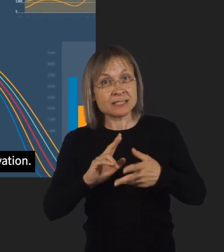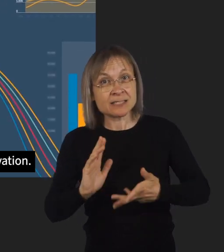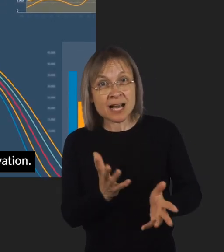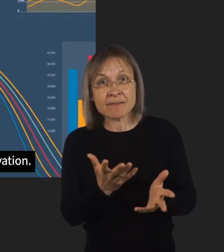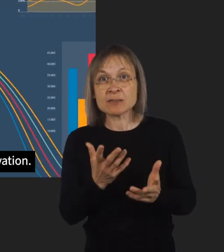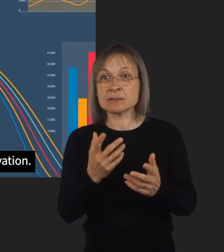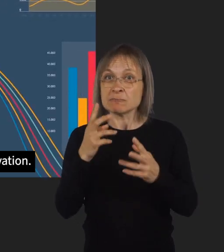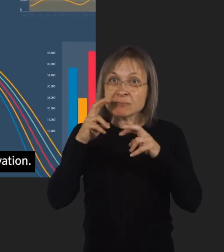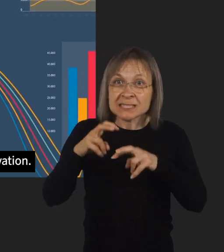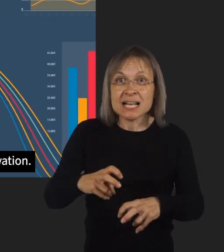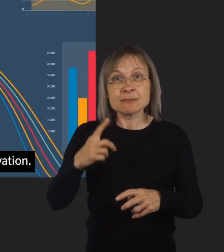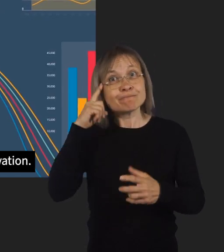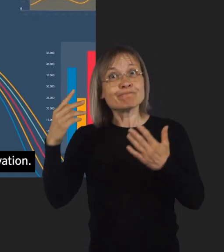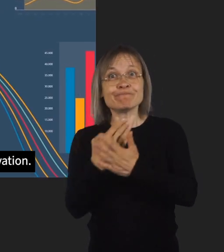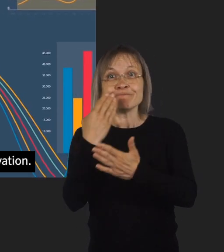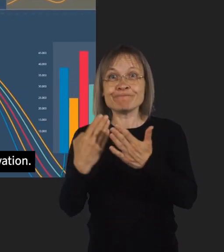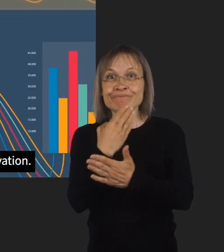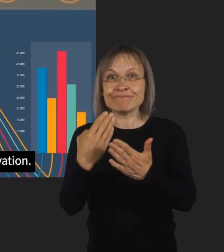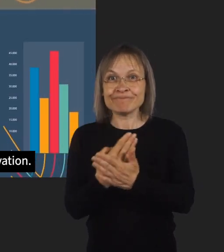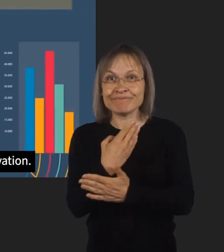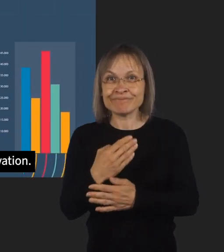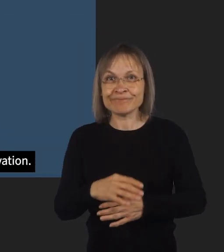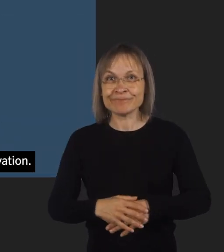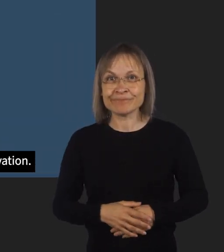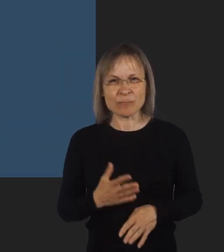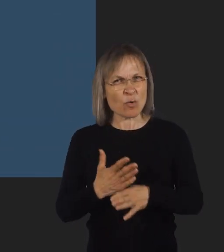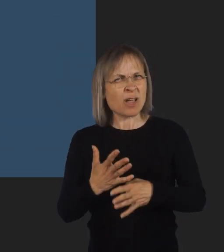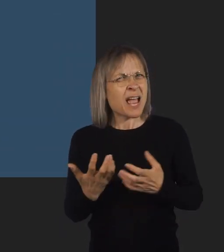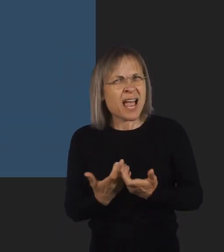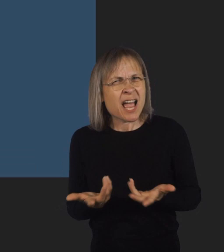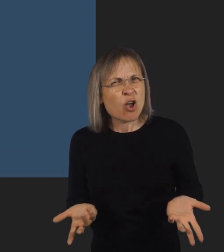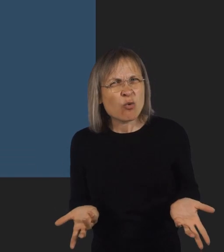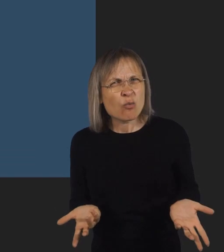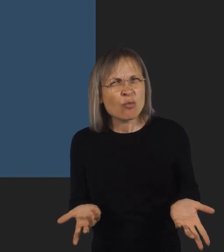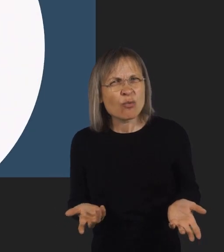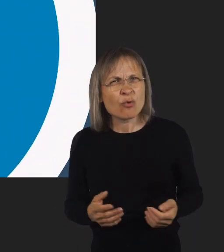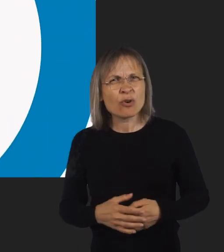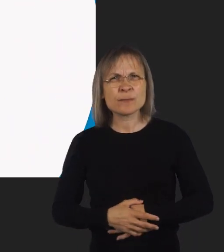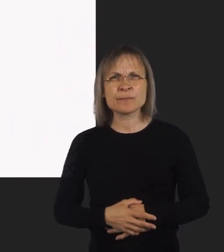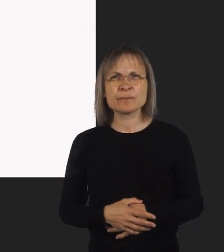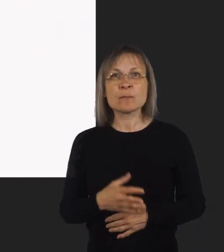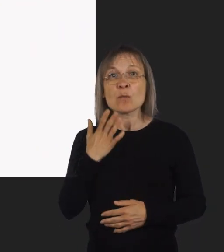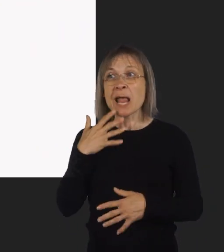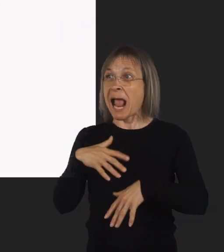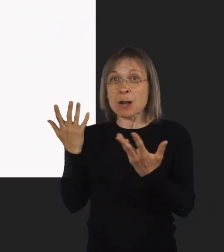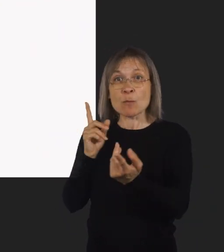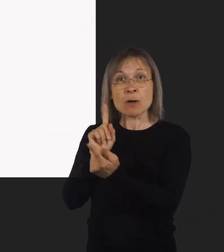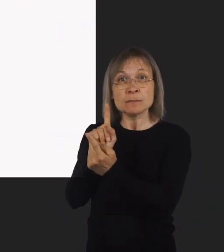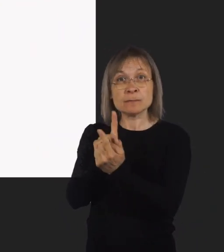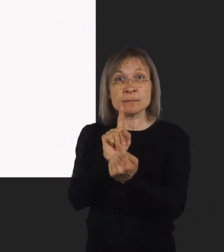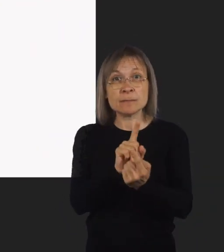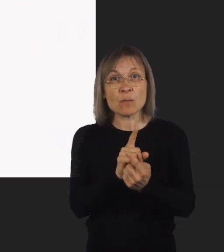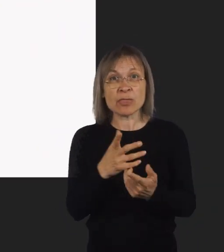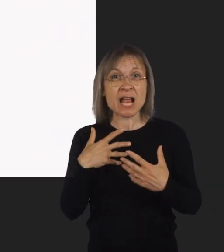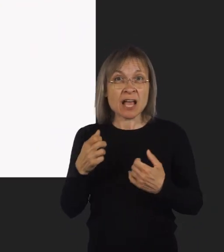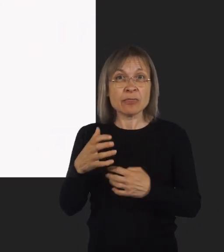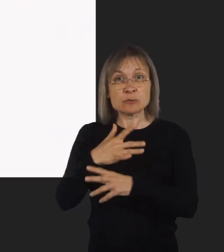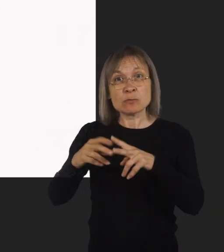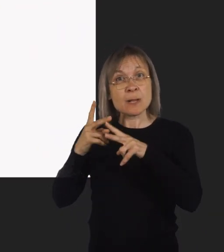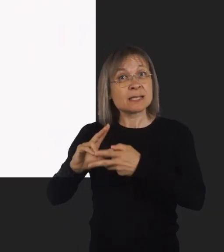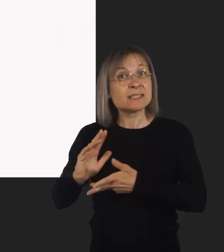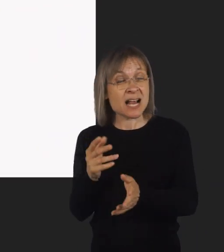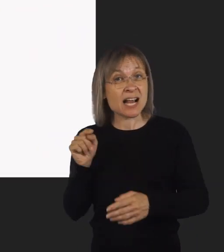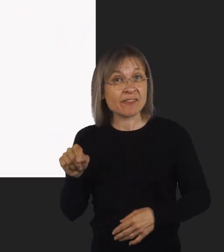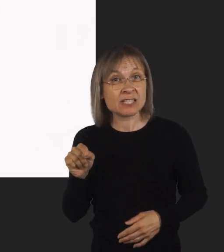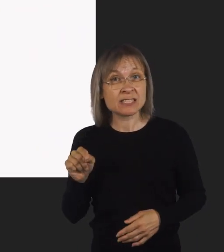care services, research, and innovation. How does this actually work? Whenever anyone interacts with